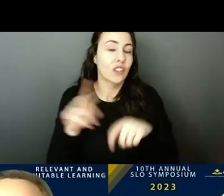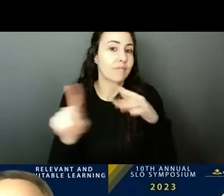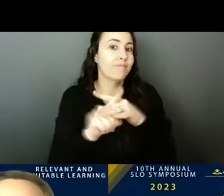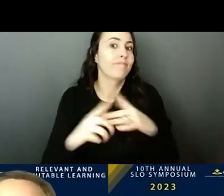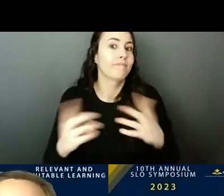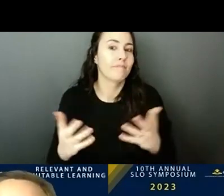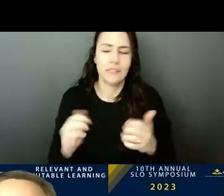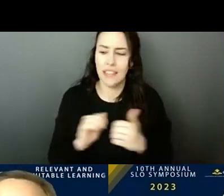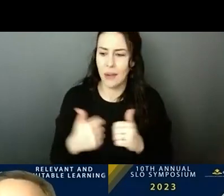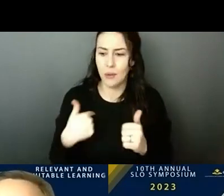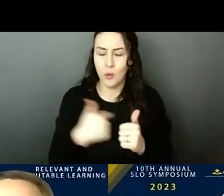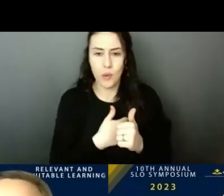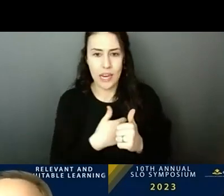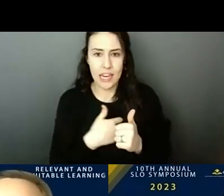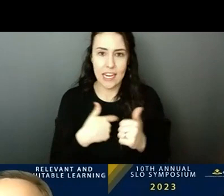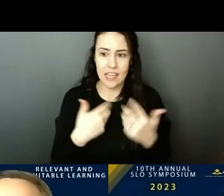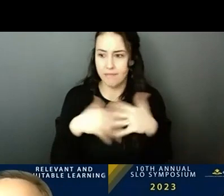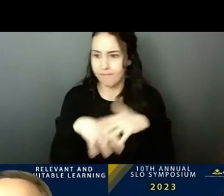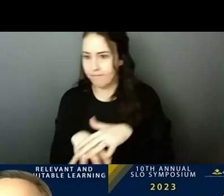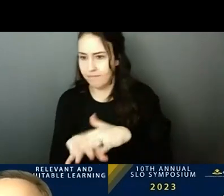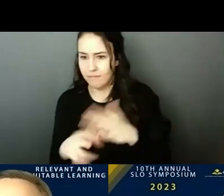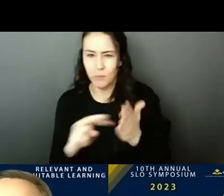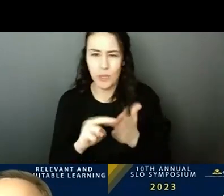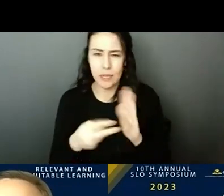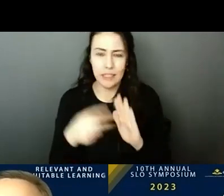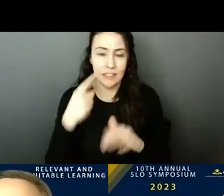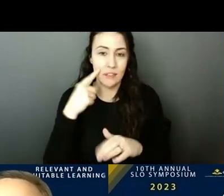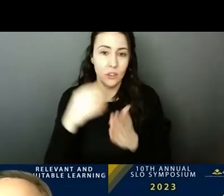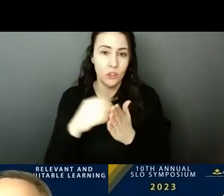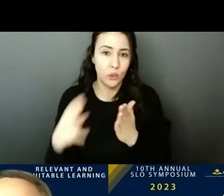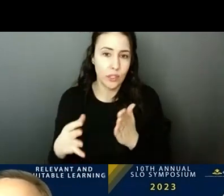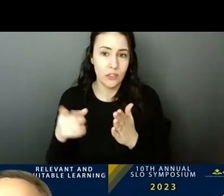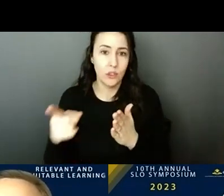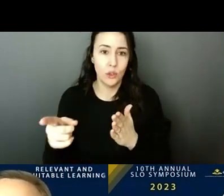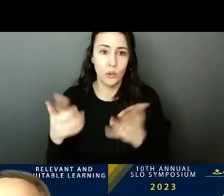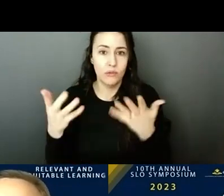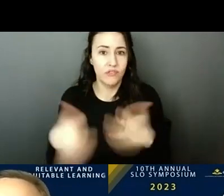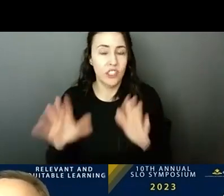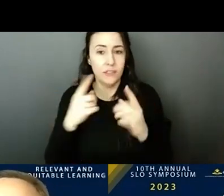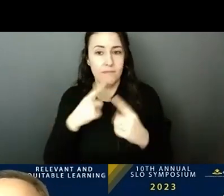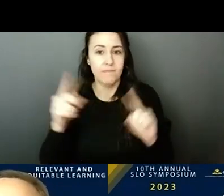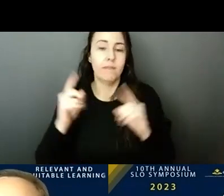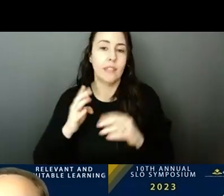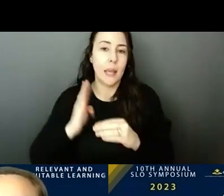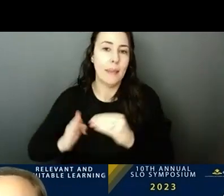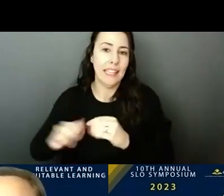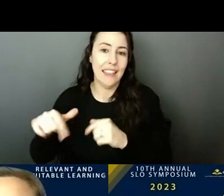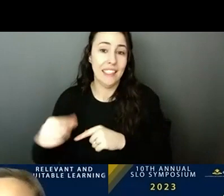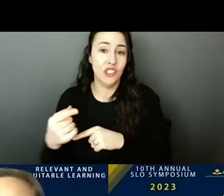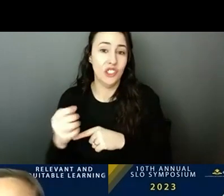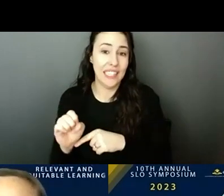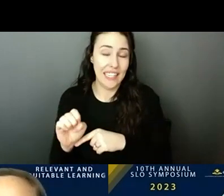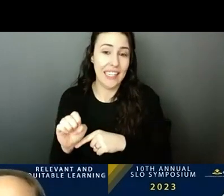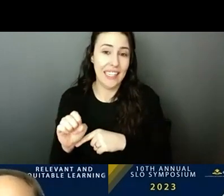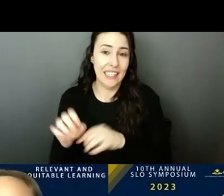well, how do we get into alignment on what it means for students to have successfully completed this GE pattern? It's pushing us in that